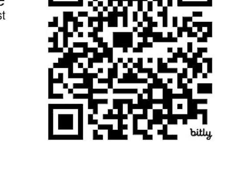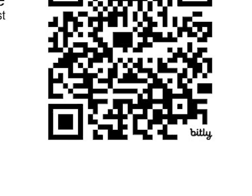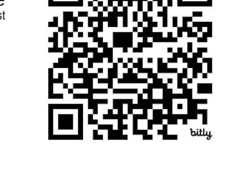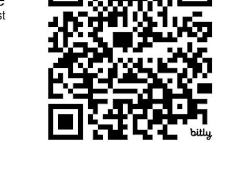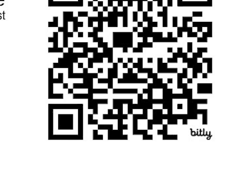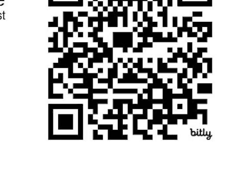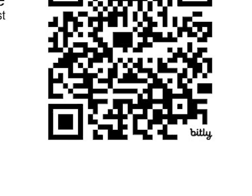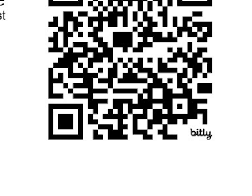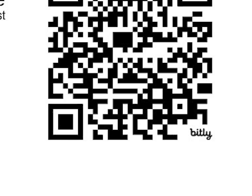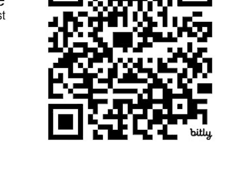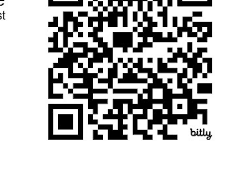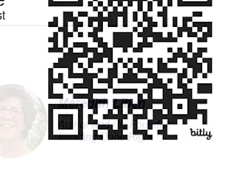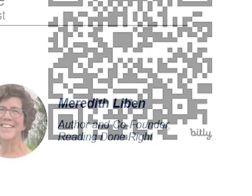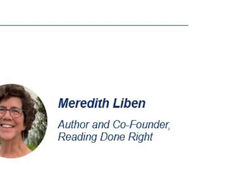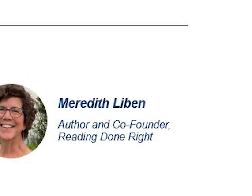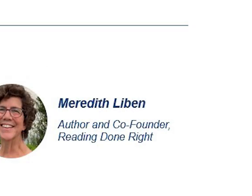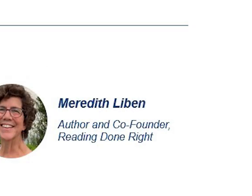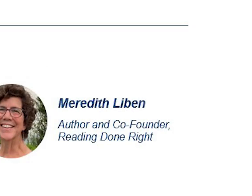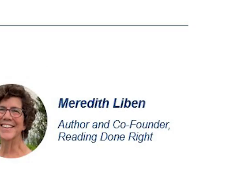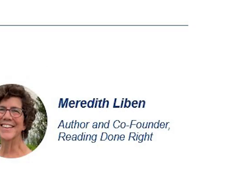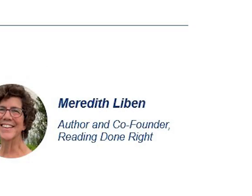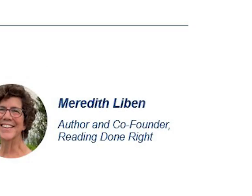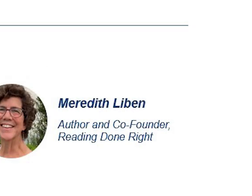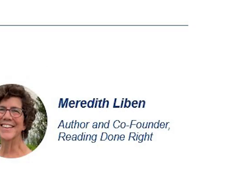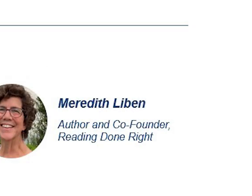Next month, we have another treat for you.